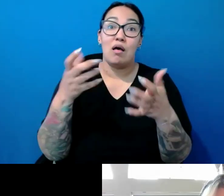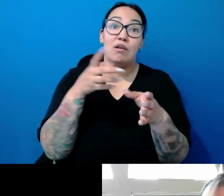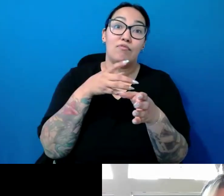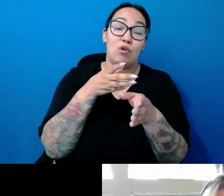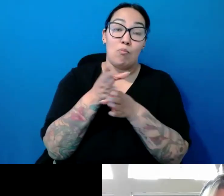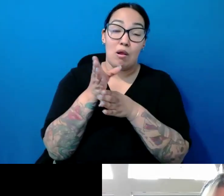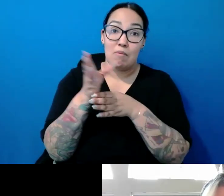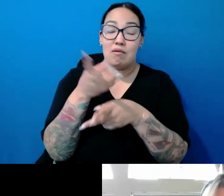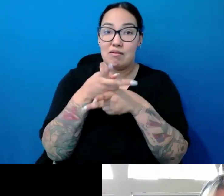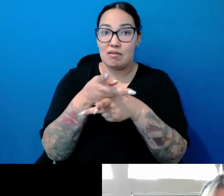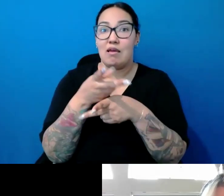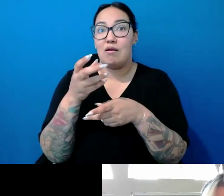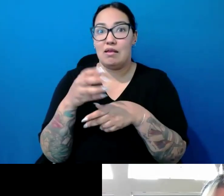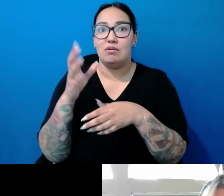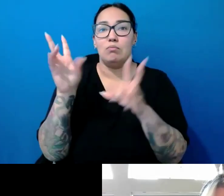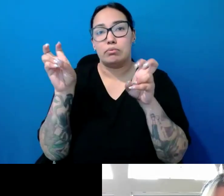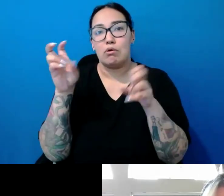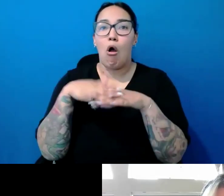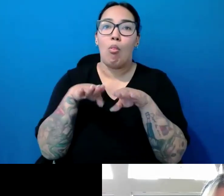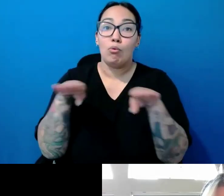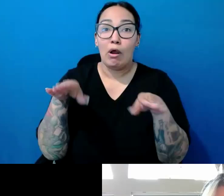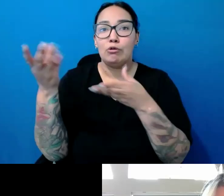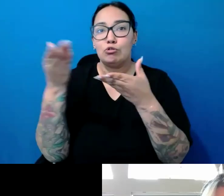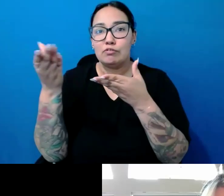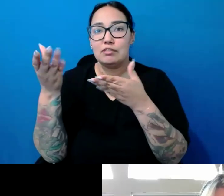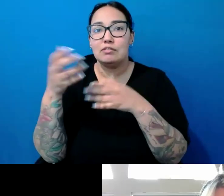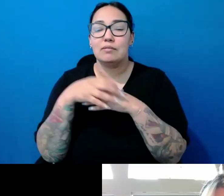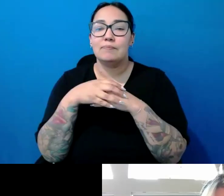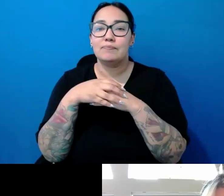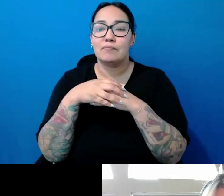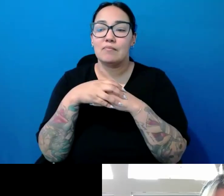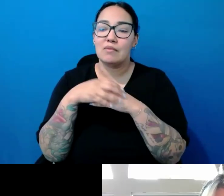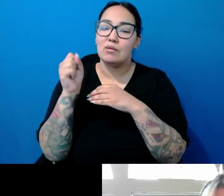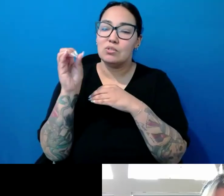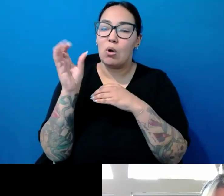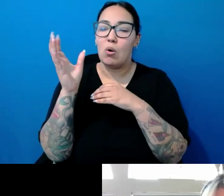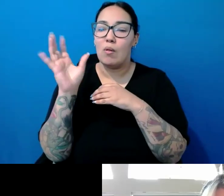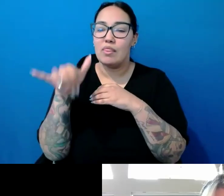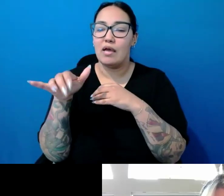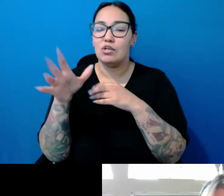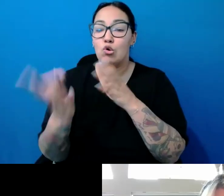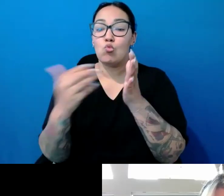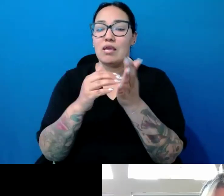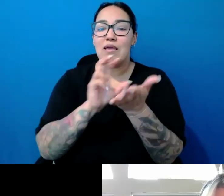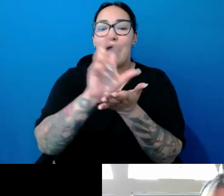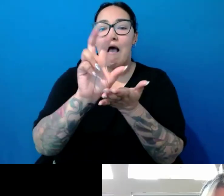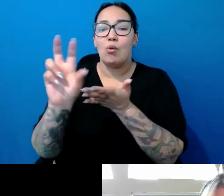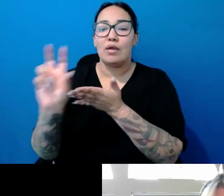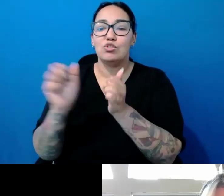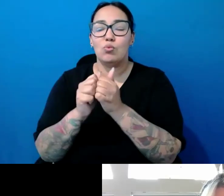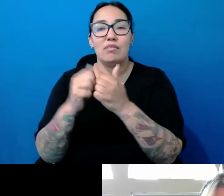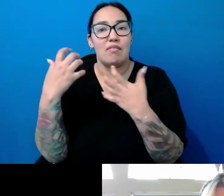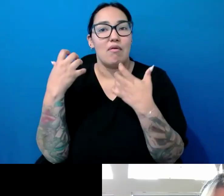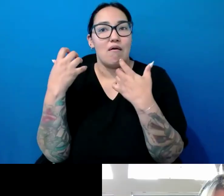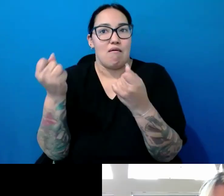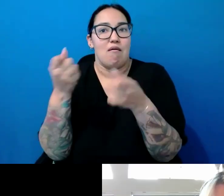on the ground services, and advocating for that, a little bit of a reallocation of the healthcare